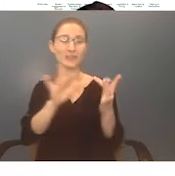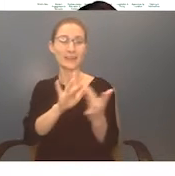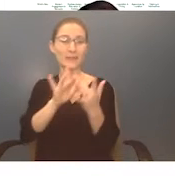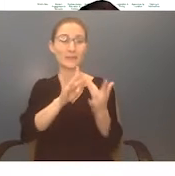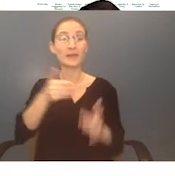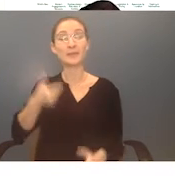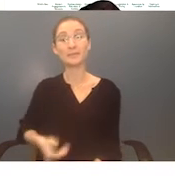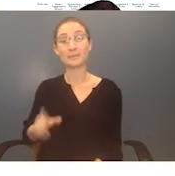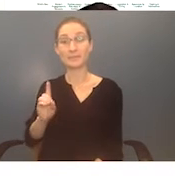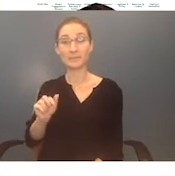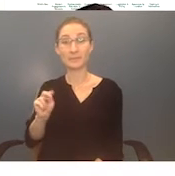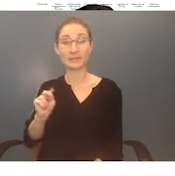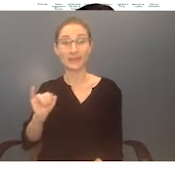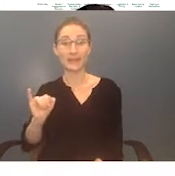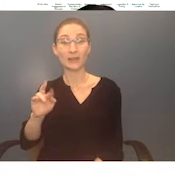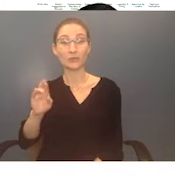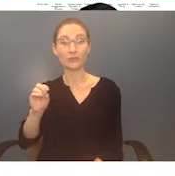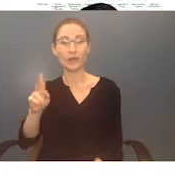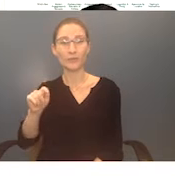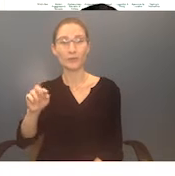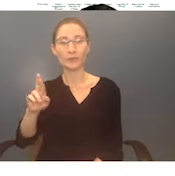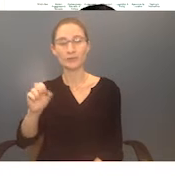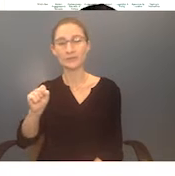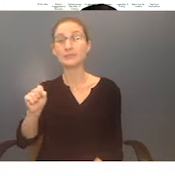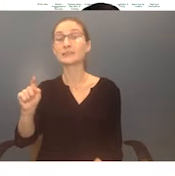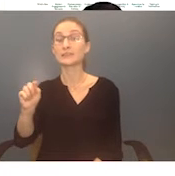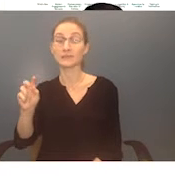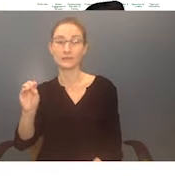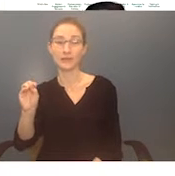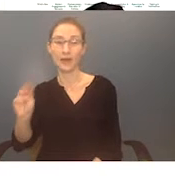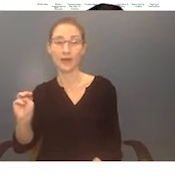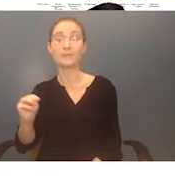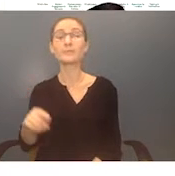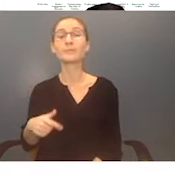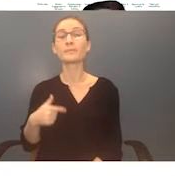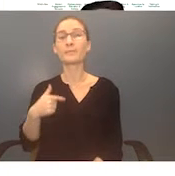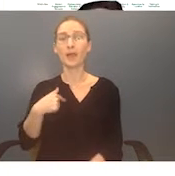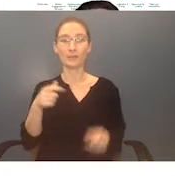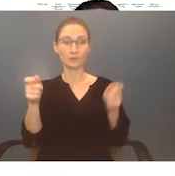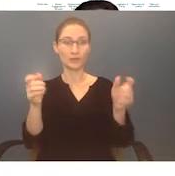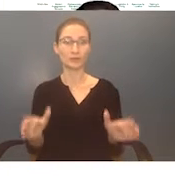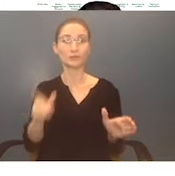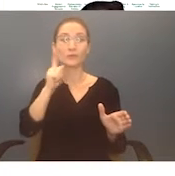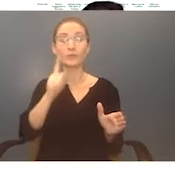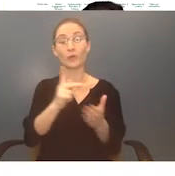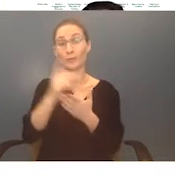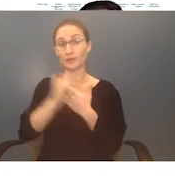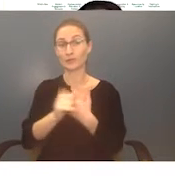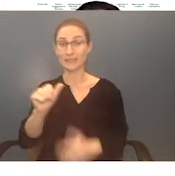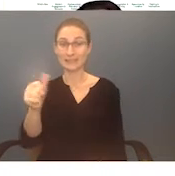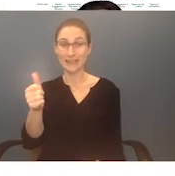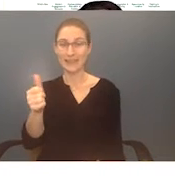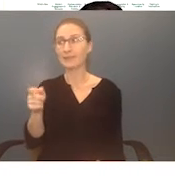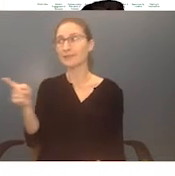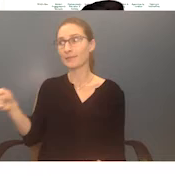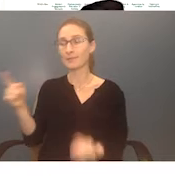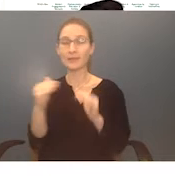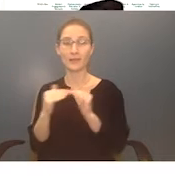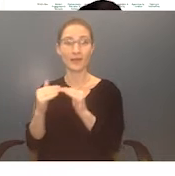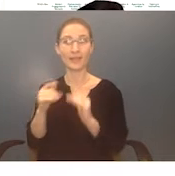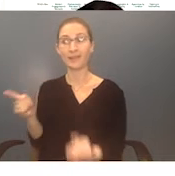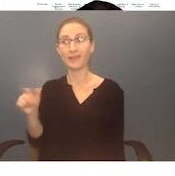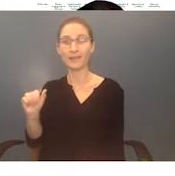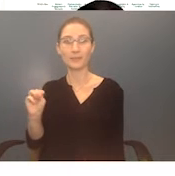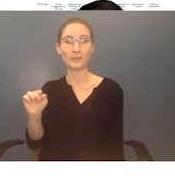name is Danny Roberts-Dom, and I'm the co-director for Project 10, and I have my amazing colleague with me, Amanda Maggio, and who's going to take us